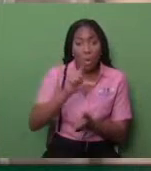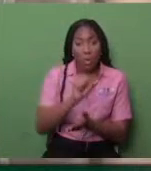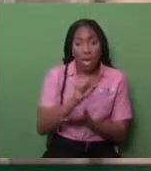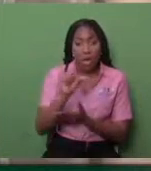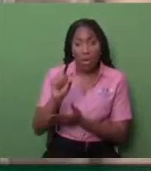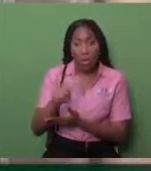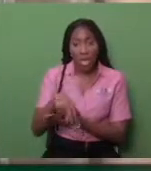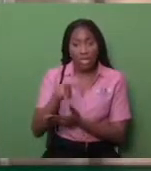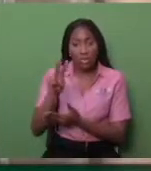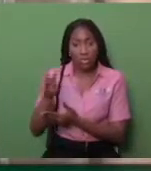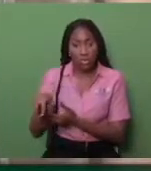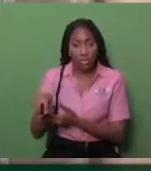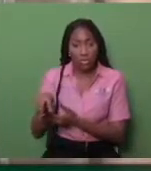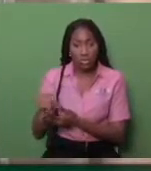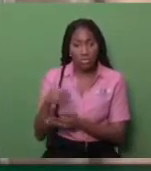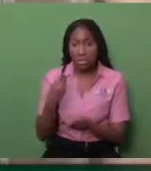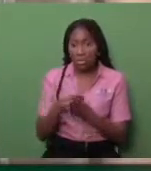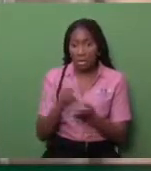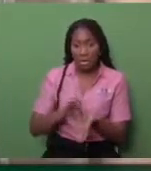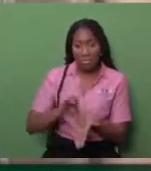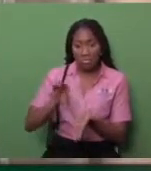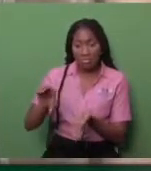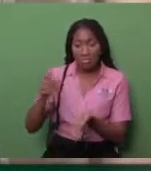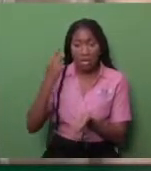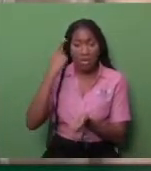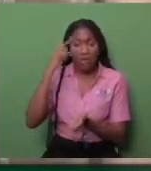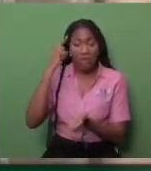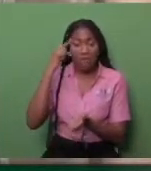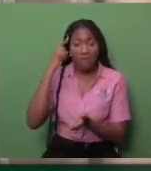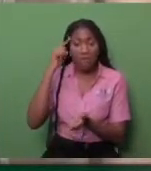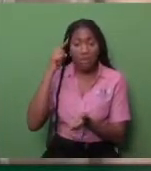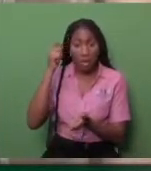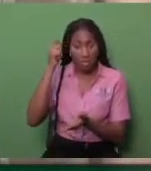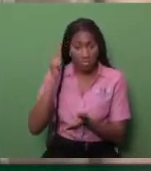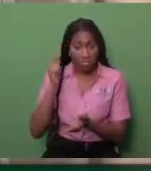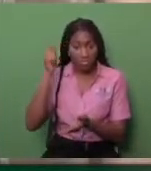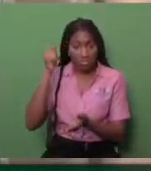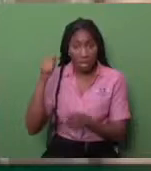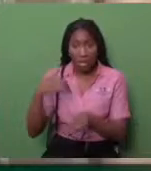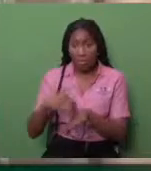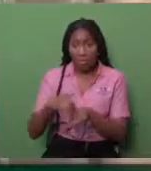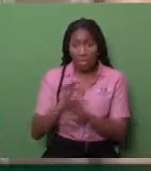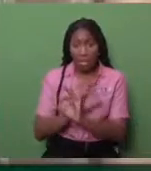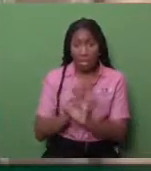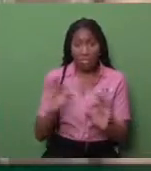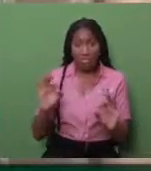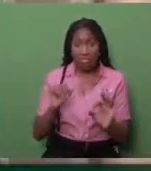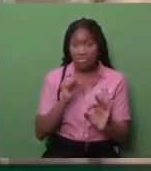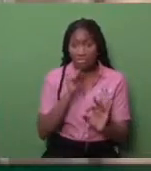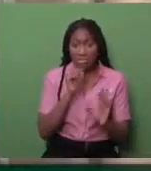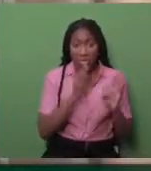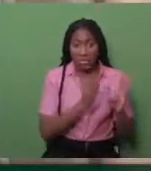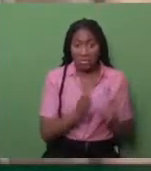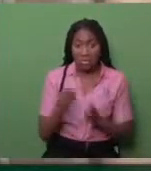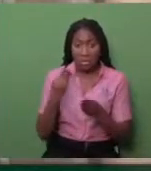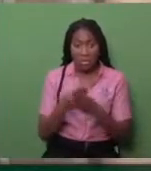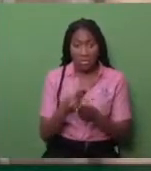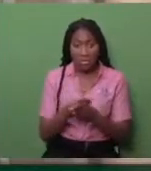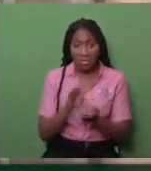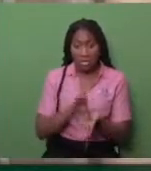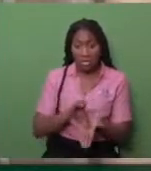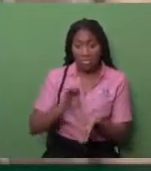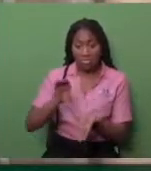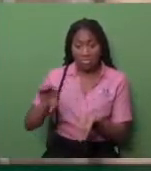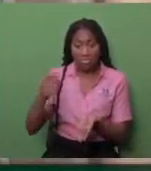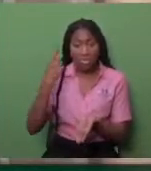salary relief grants. I say again, in maths, not Matson. Every year, there's some kind of bacchanal with these salary relief